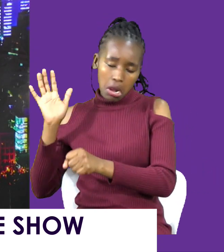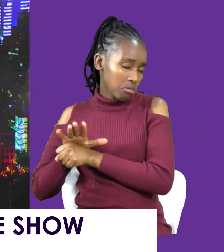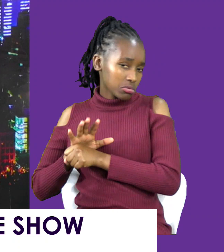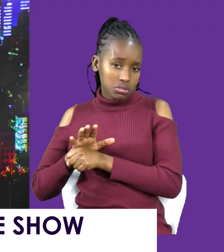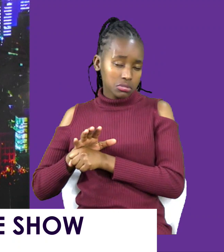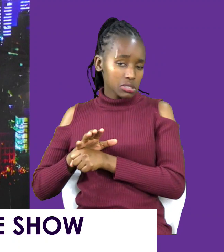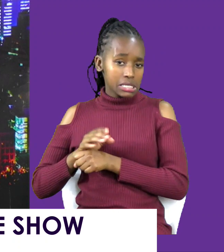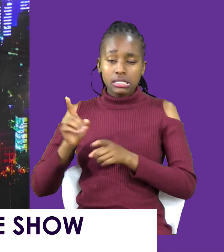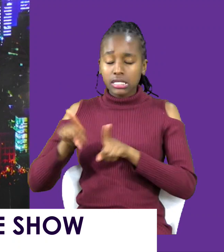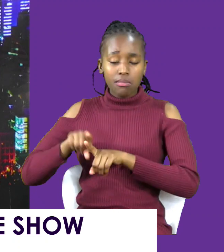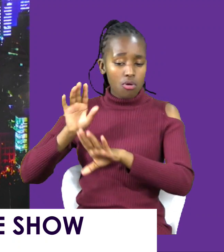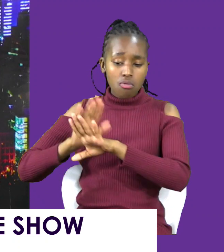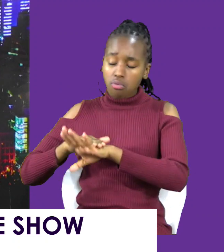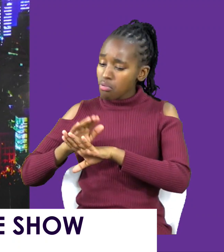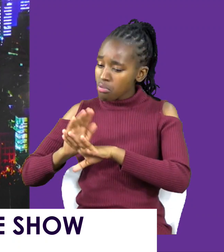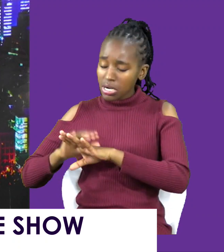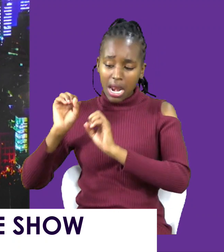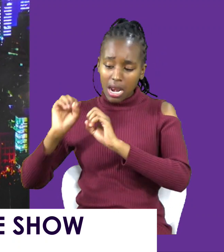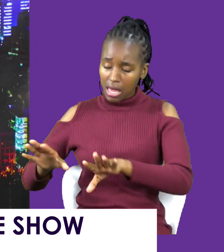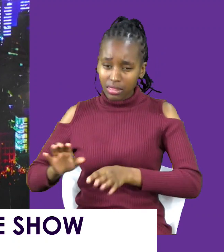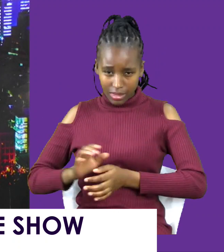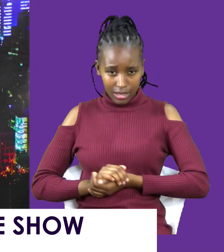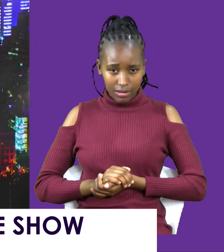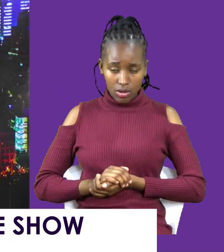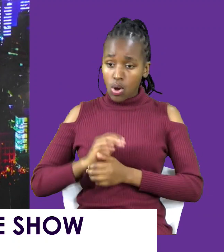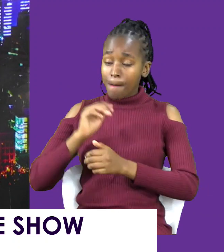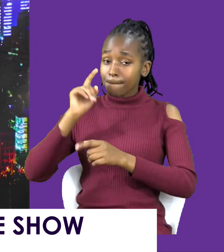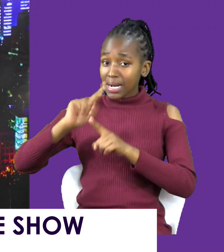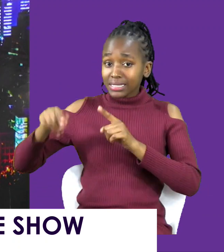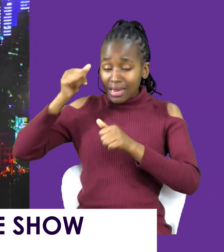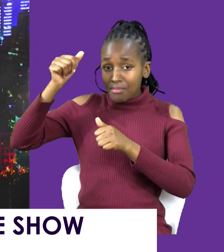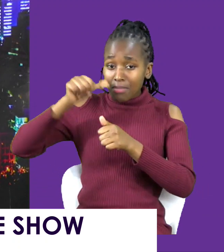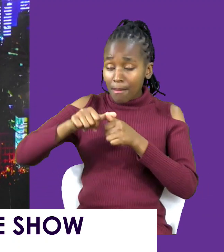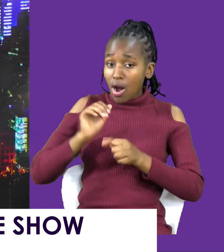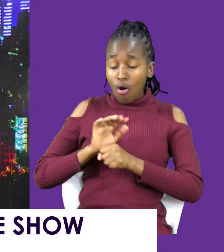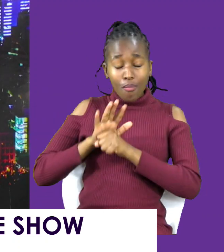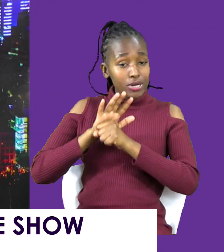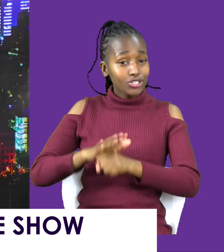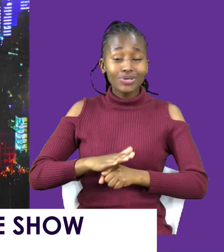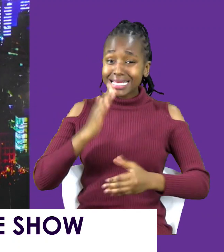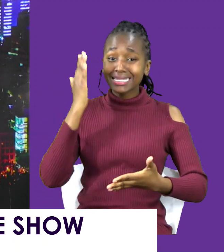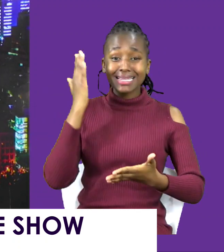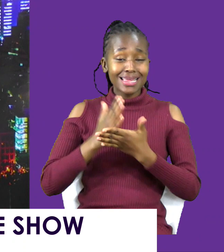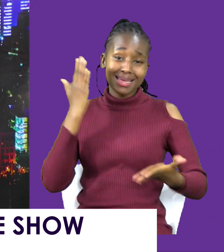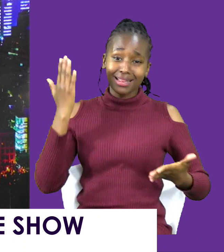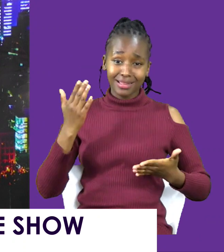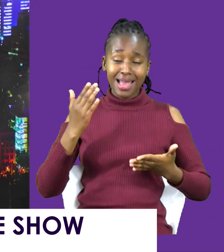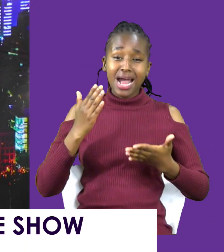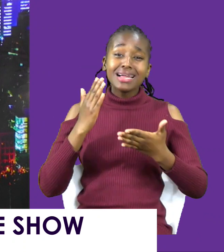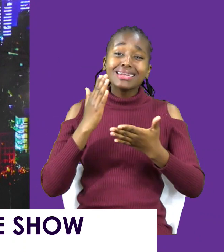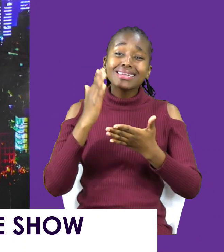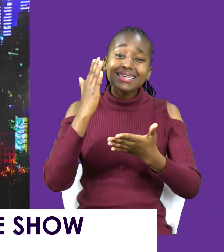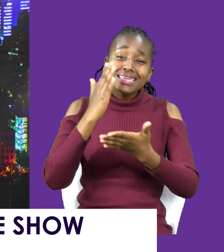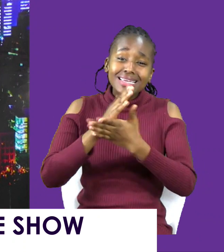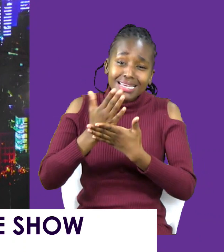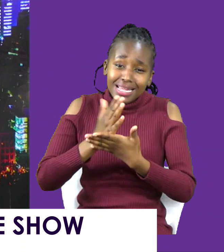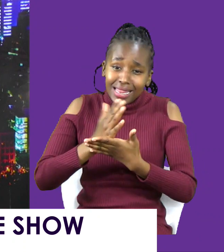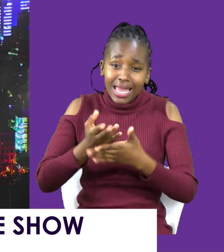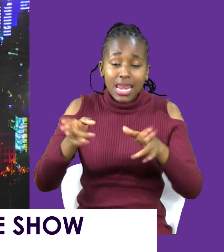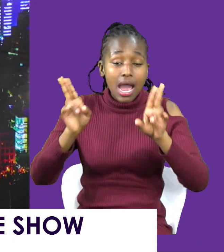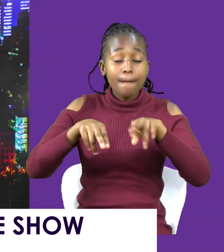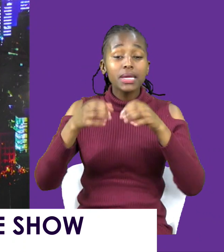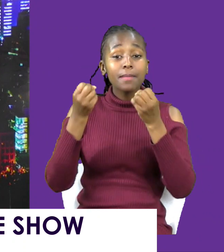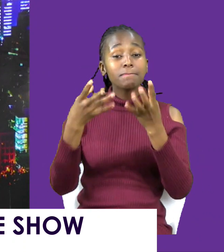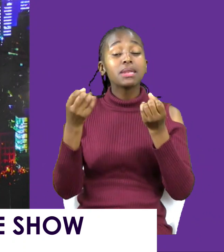Manipulation in this life is real. There is a crab mentality that operates in certain environments. Where are you going?